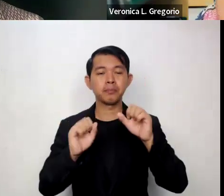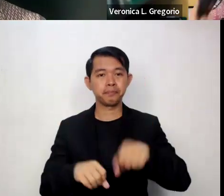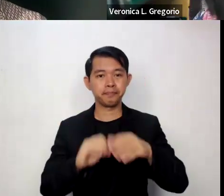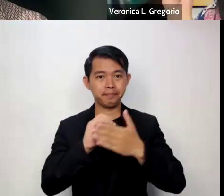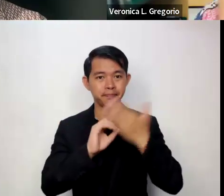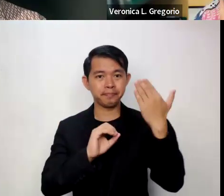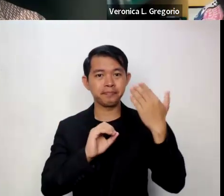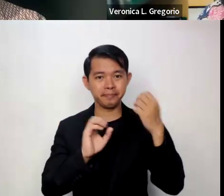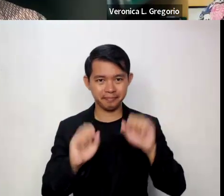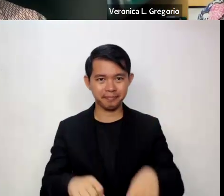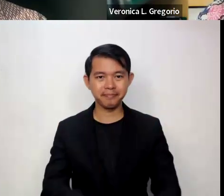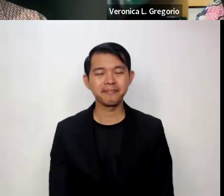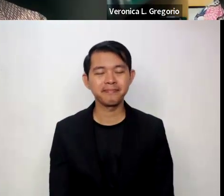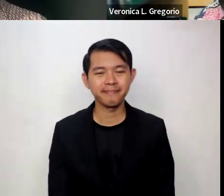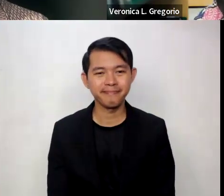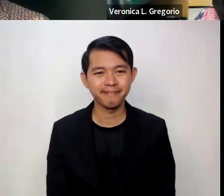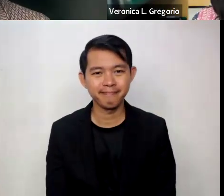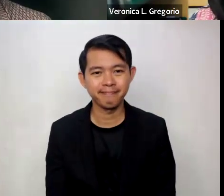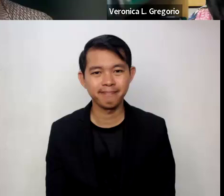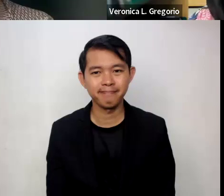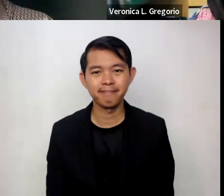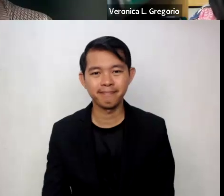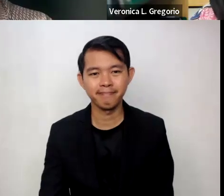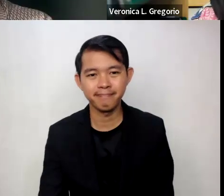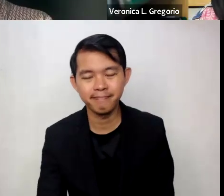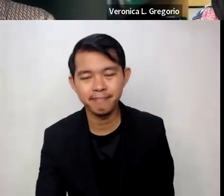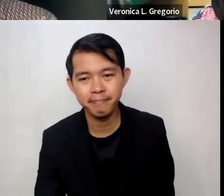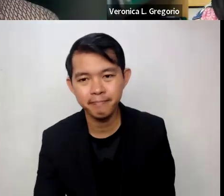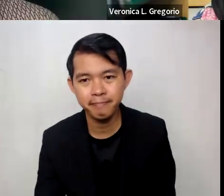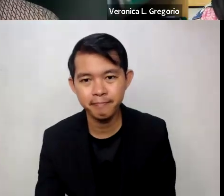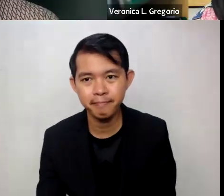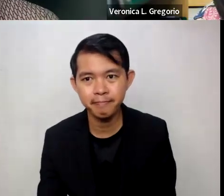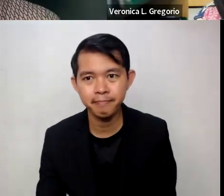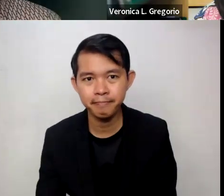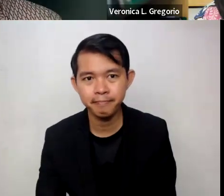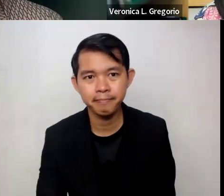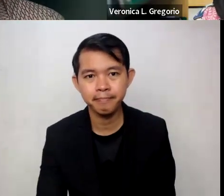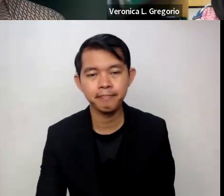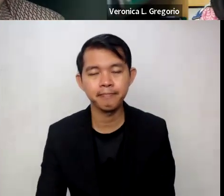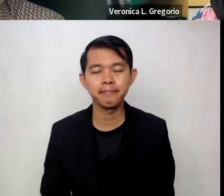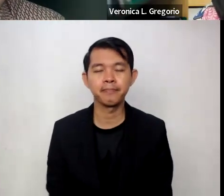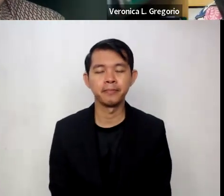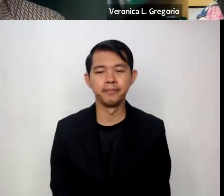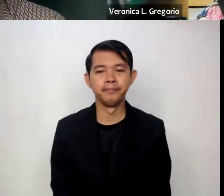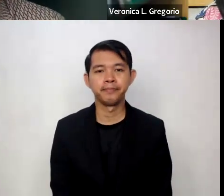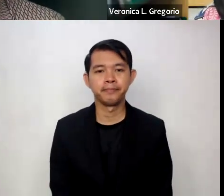to do so. But yeah, no, siguro our staff will just prompt,